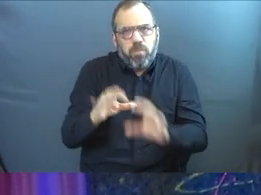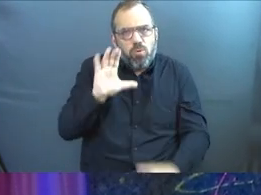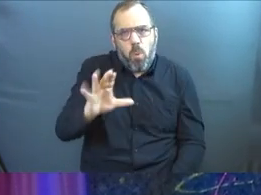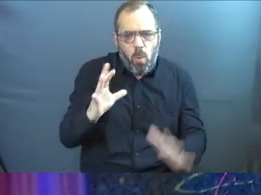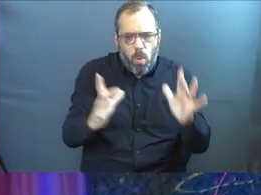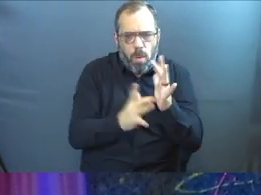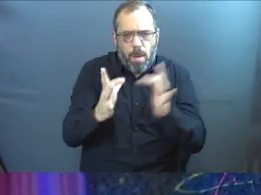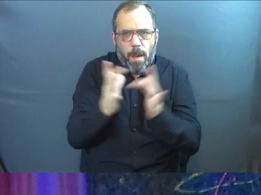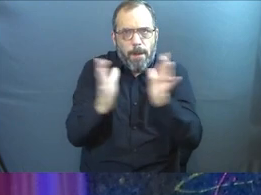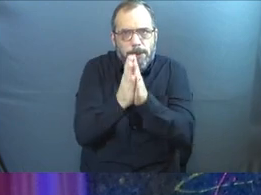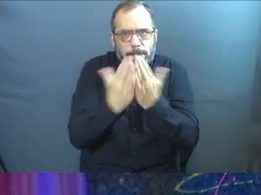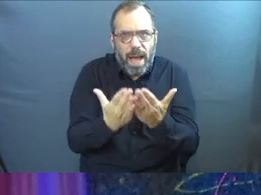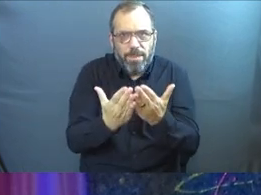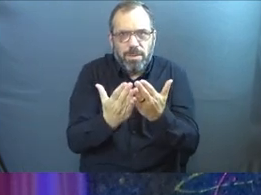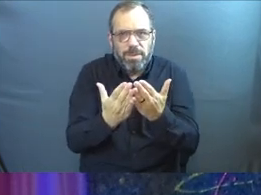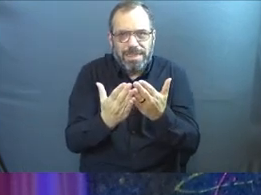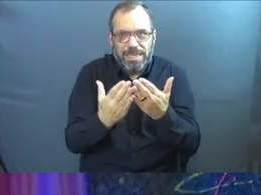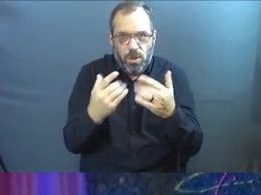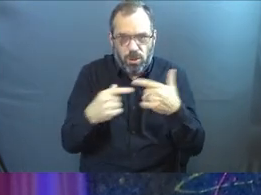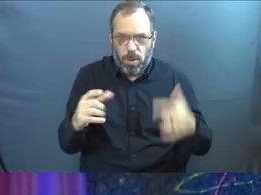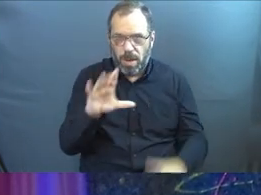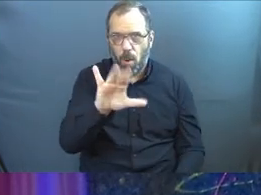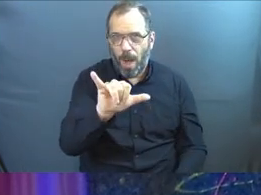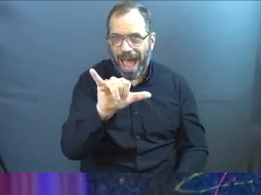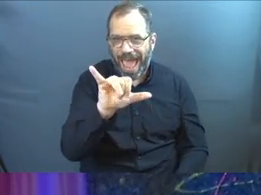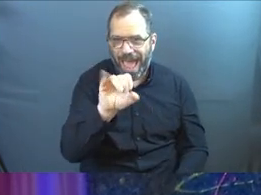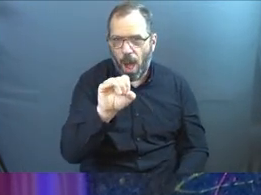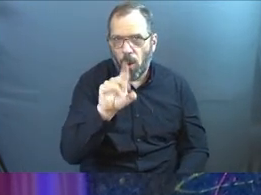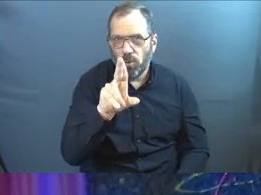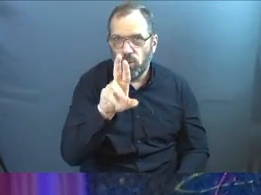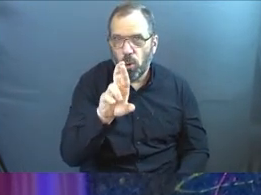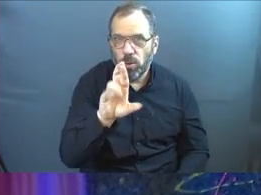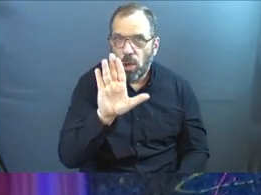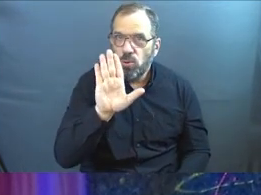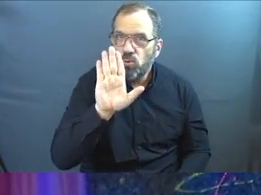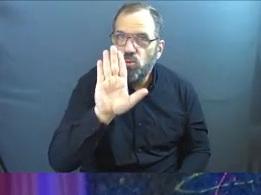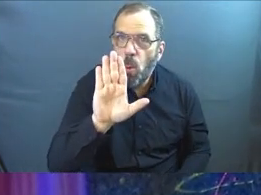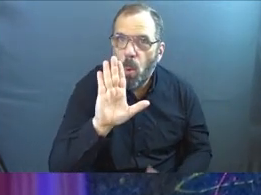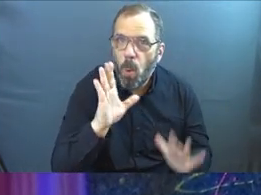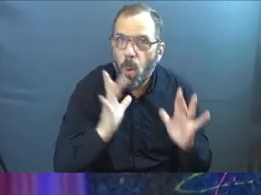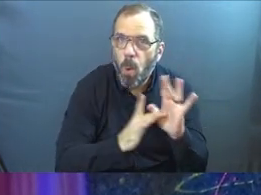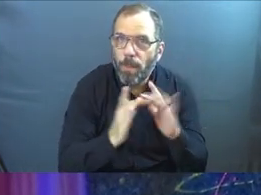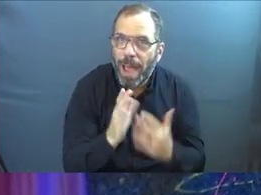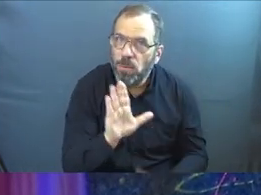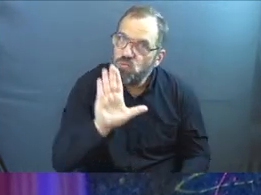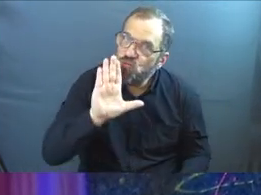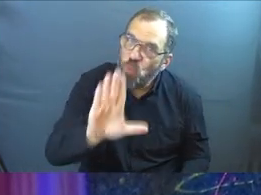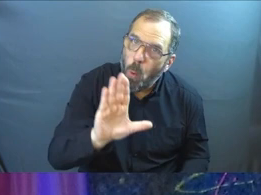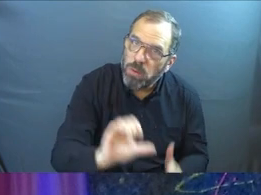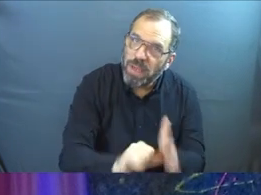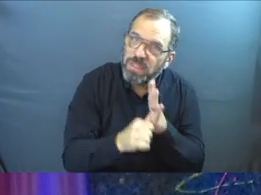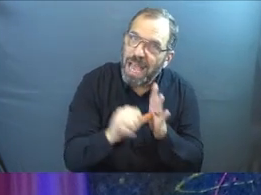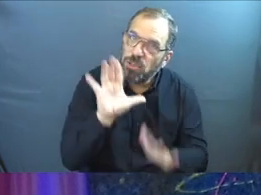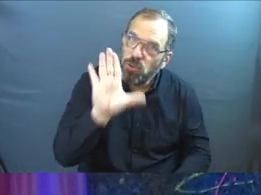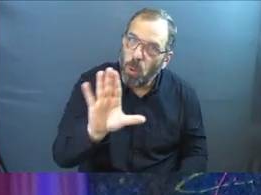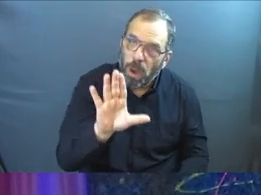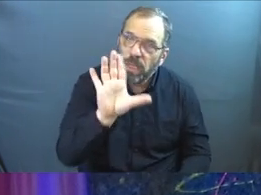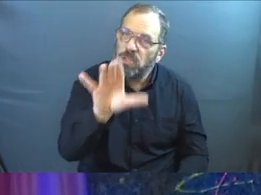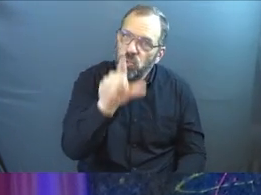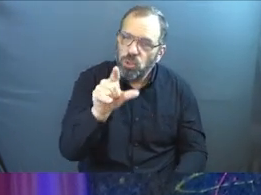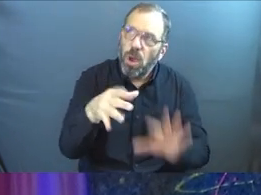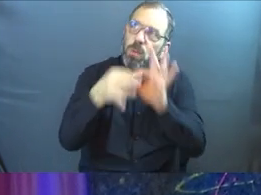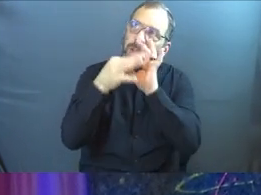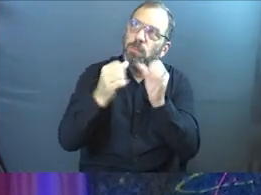your Bible. If I could underline the word your there, your Bible, because you are meant to have a relationship with